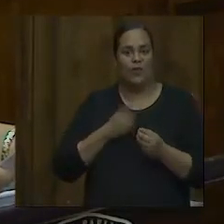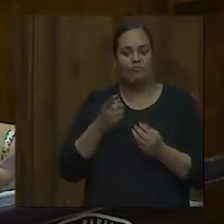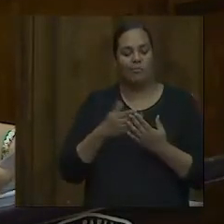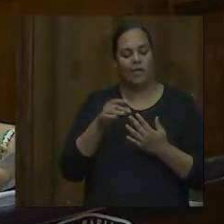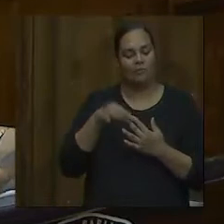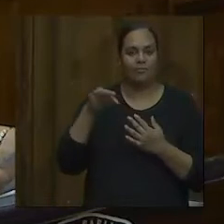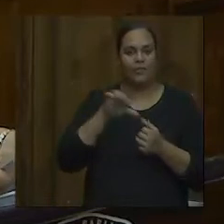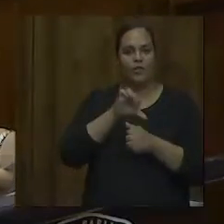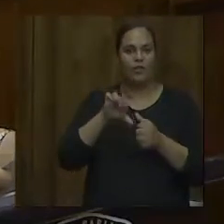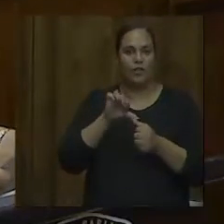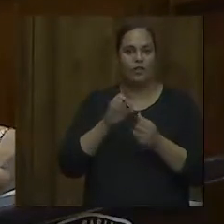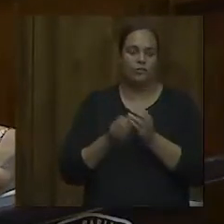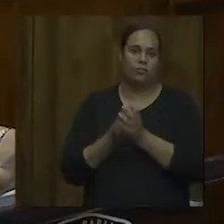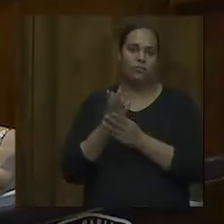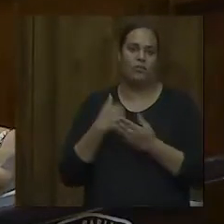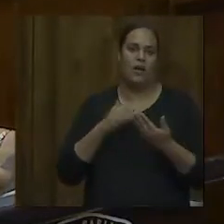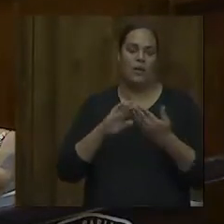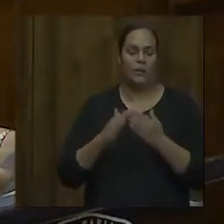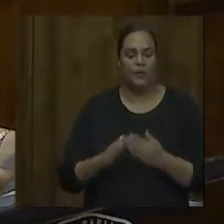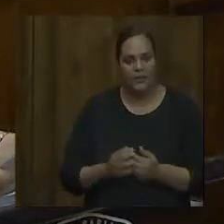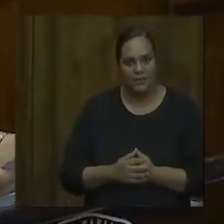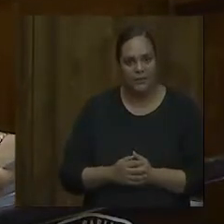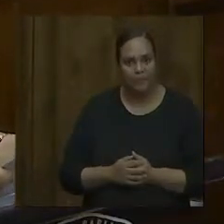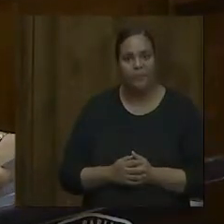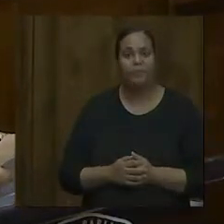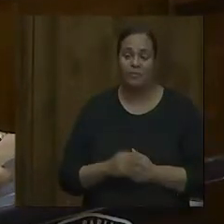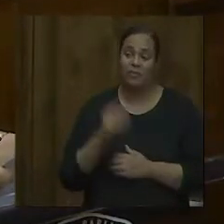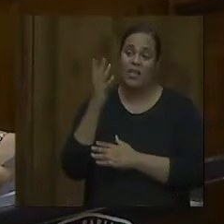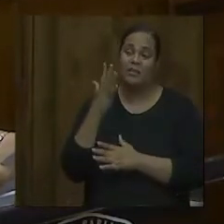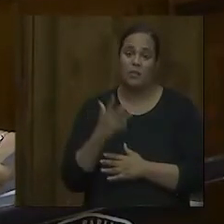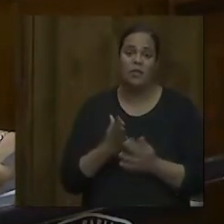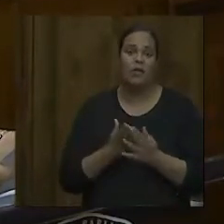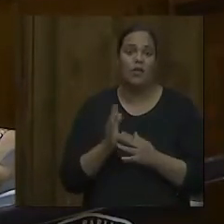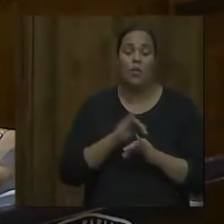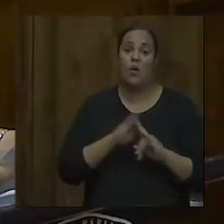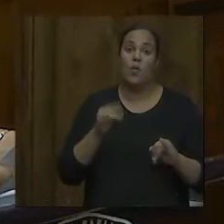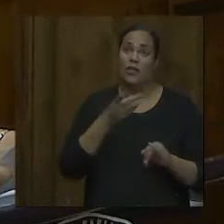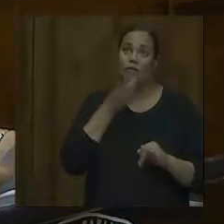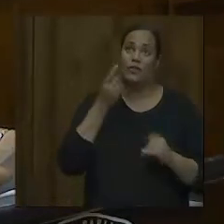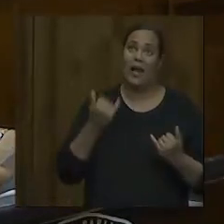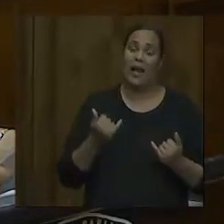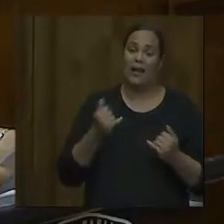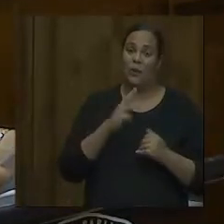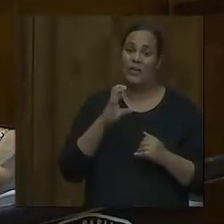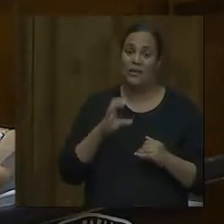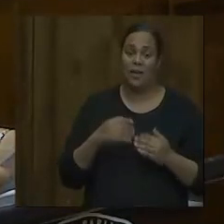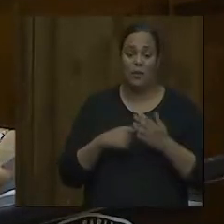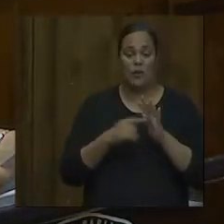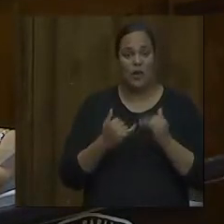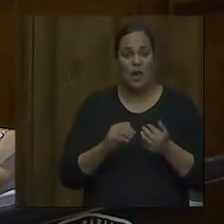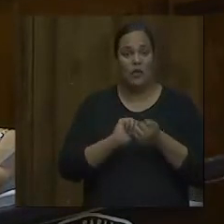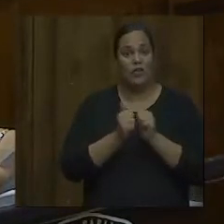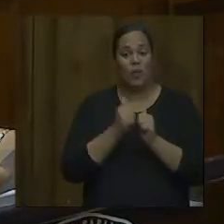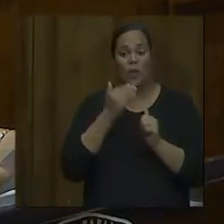alternative to the social ills ravaging our communities. Speaker, in the wake of the worst drought to hit the Western Cape in decades,